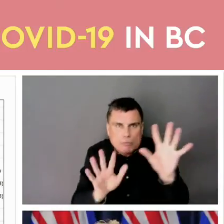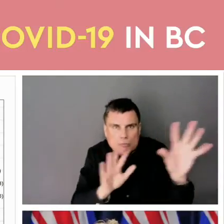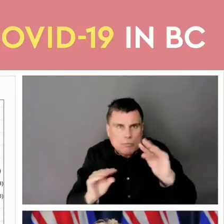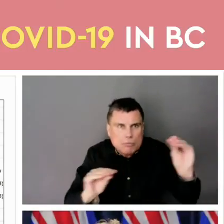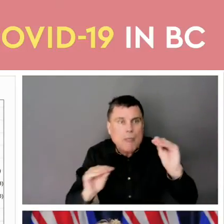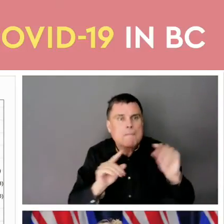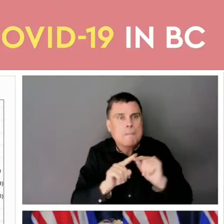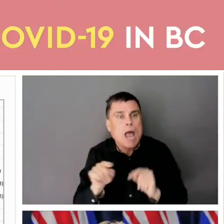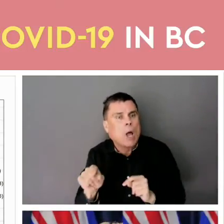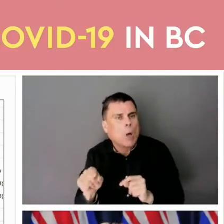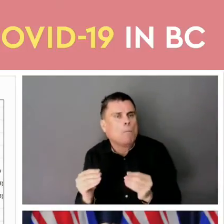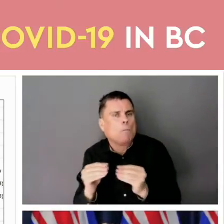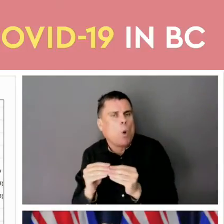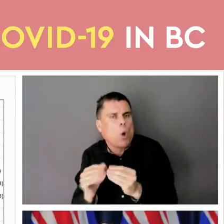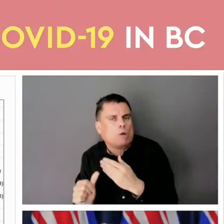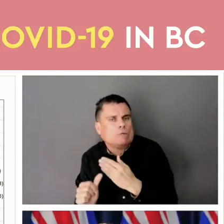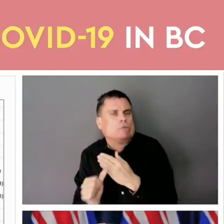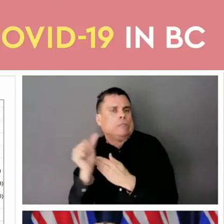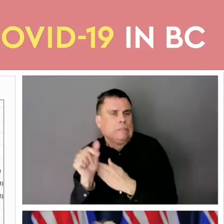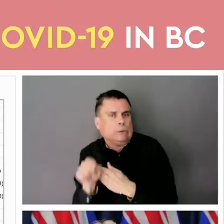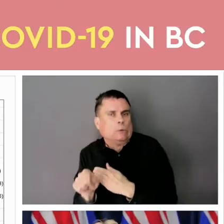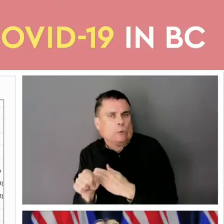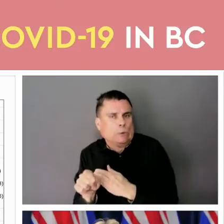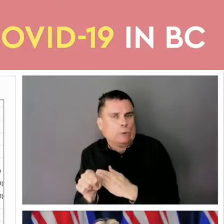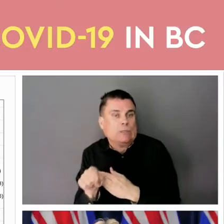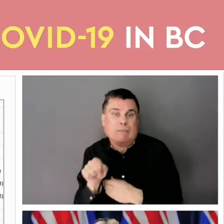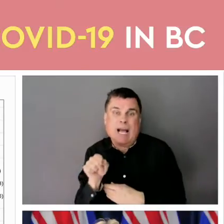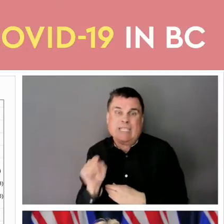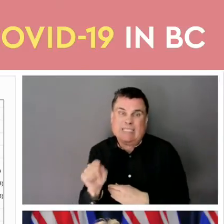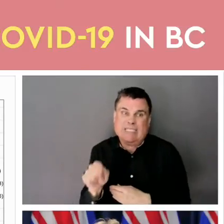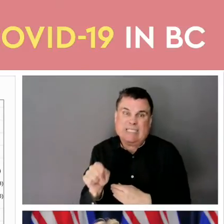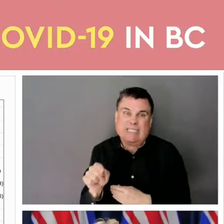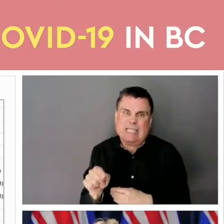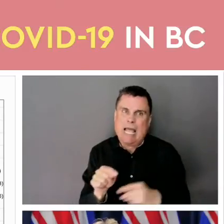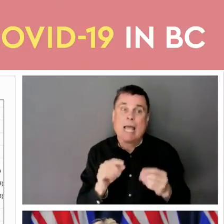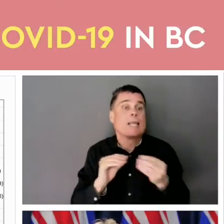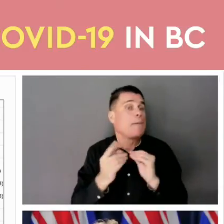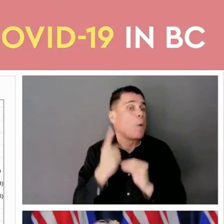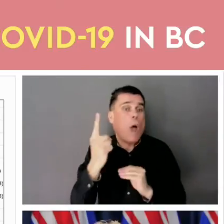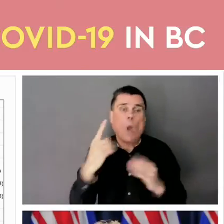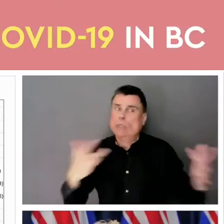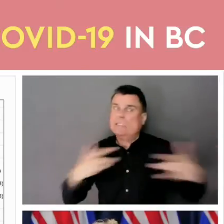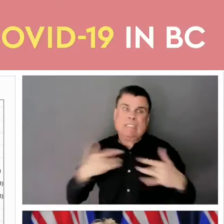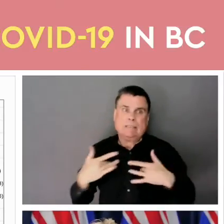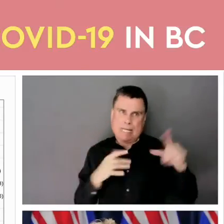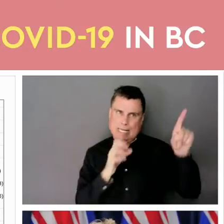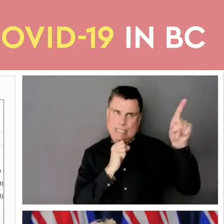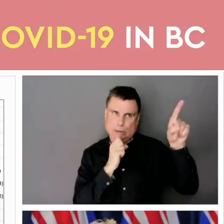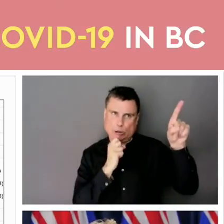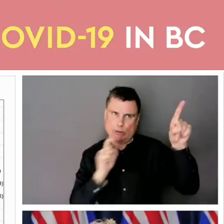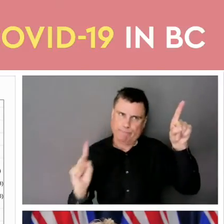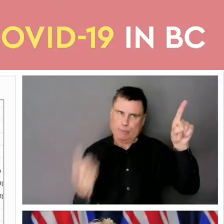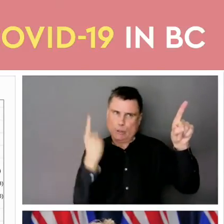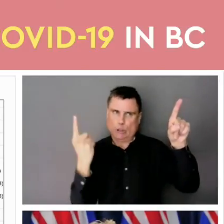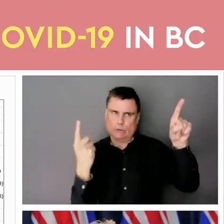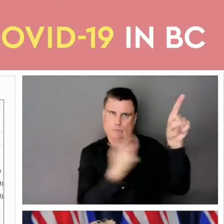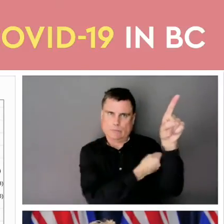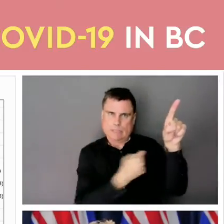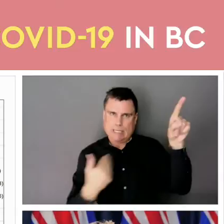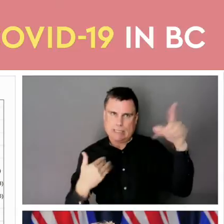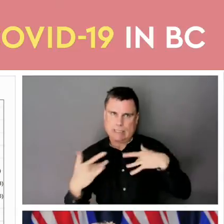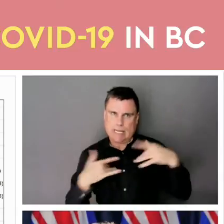of that is the risk with age. So going in an age-based model captures the majority of people with